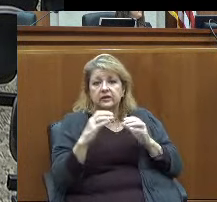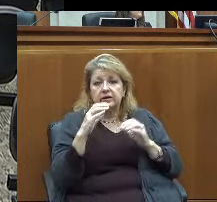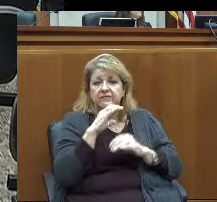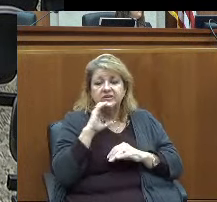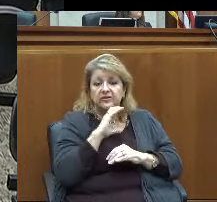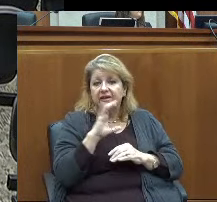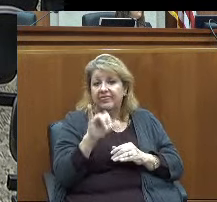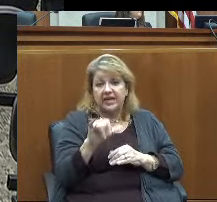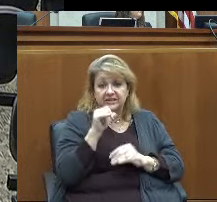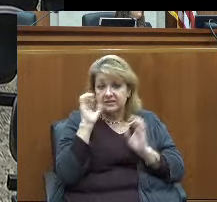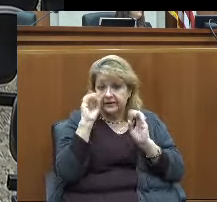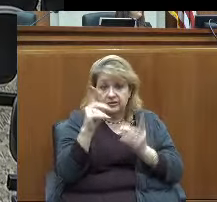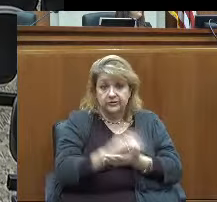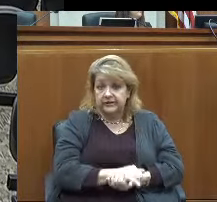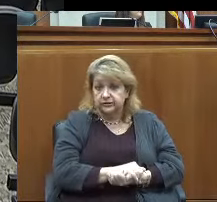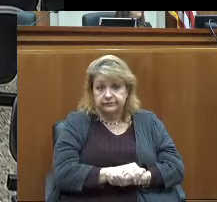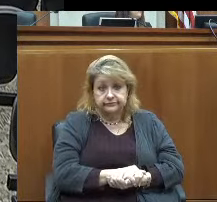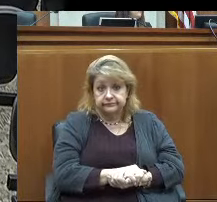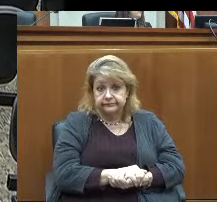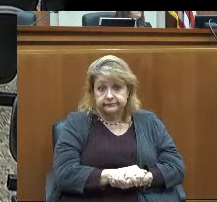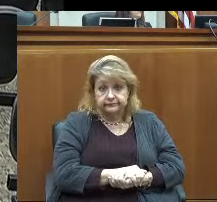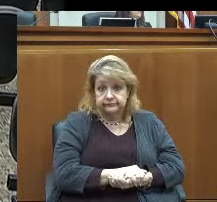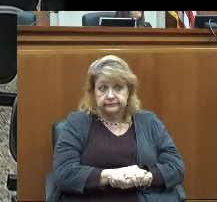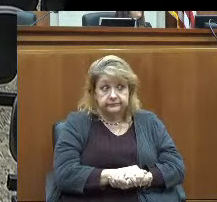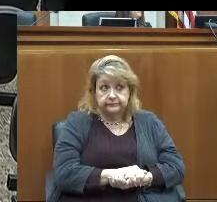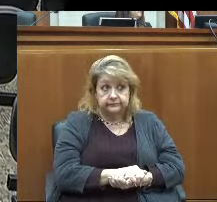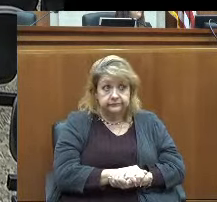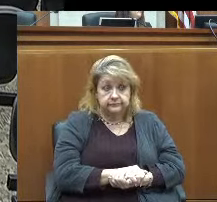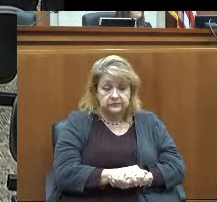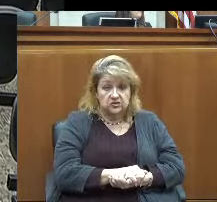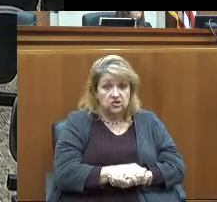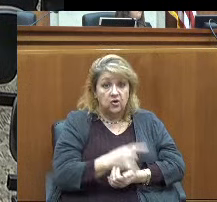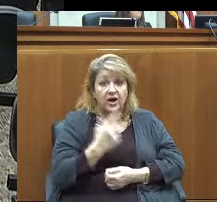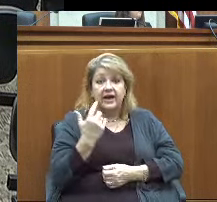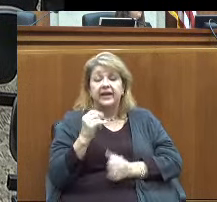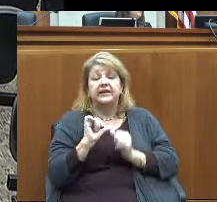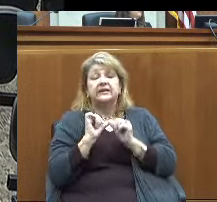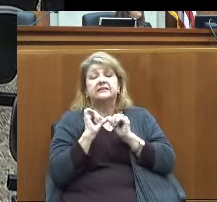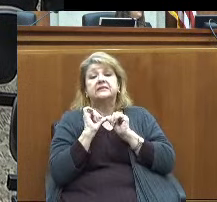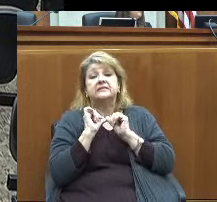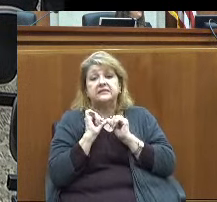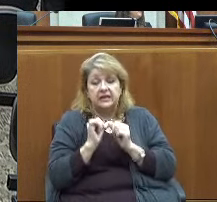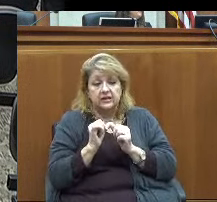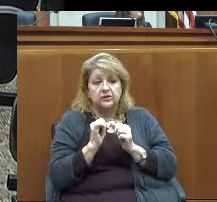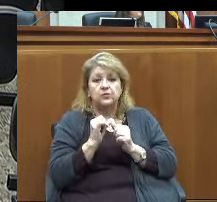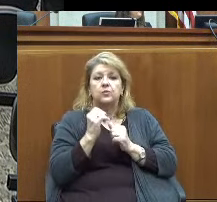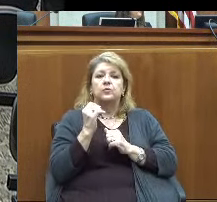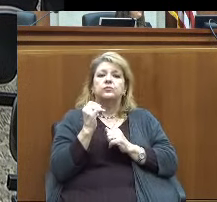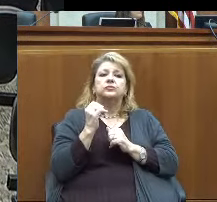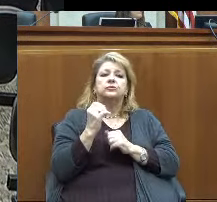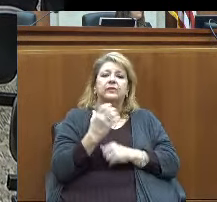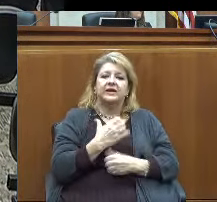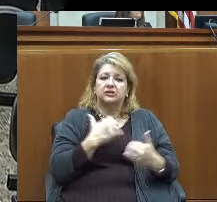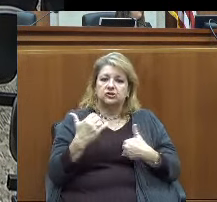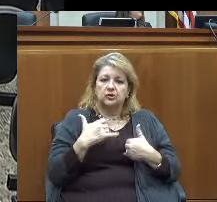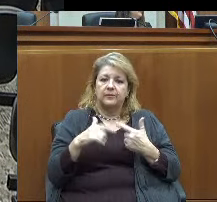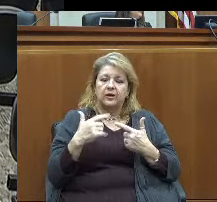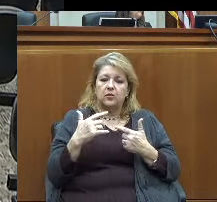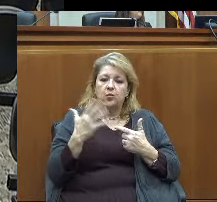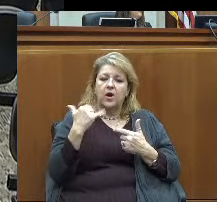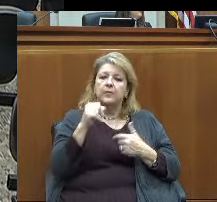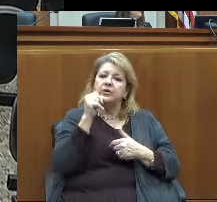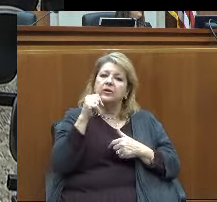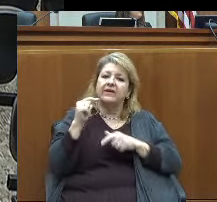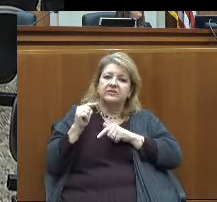education. So I continue to voice my concern why we don't have a succession plan, something that we